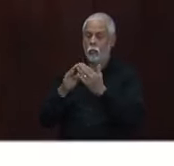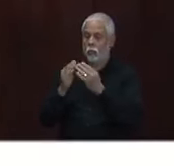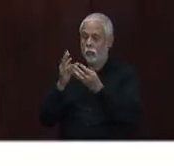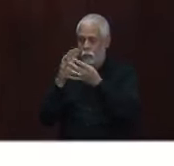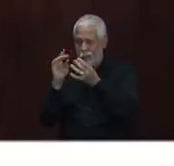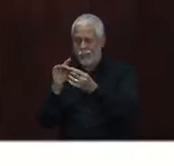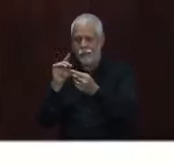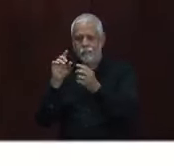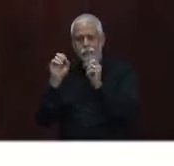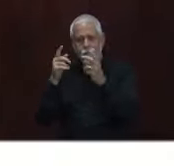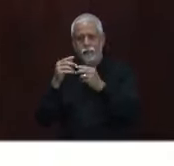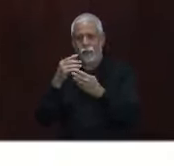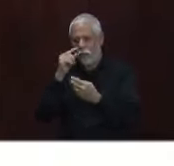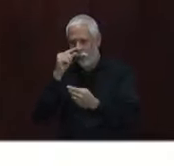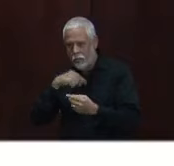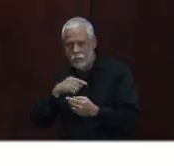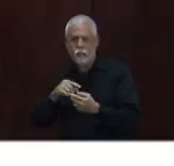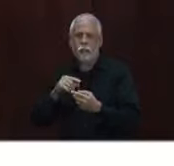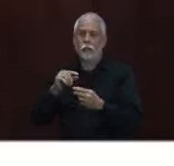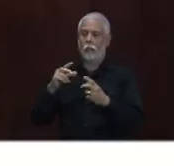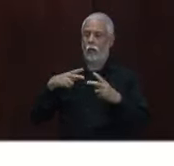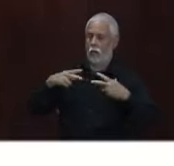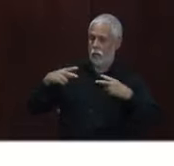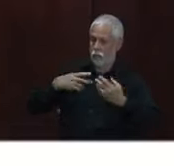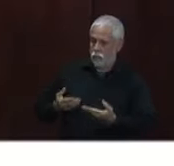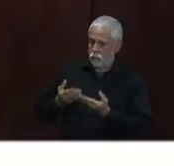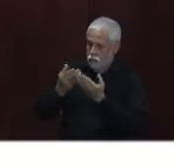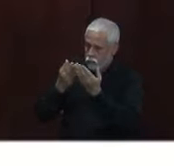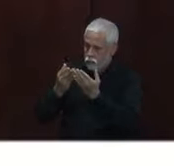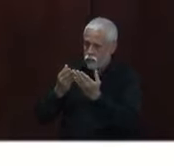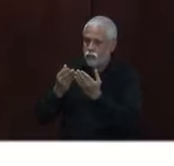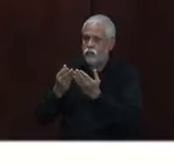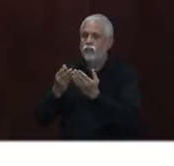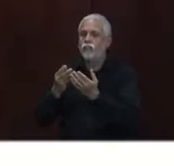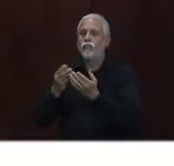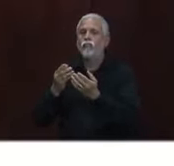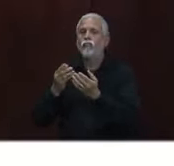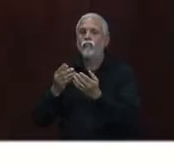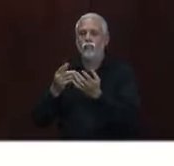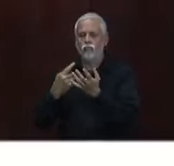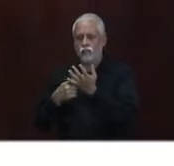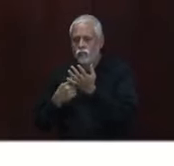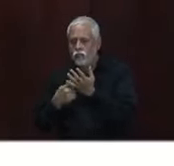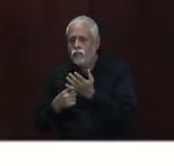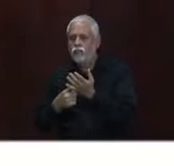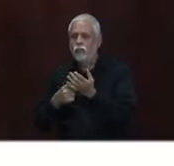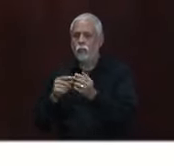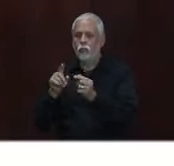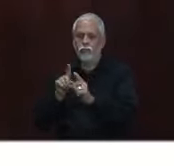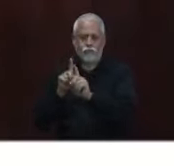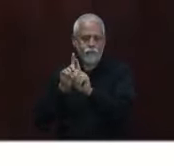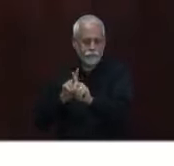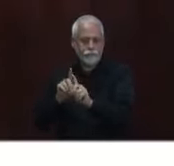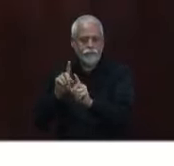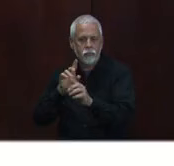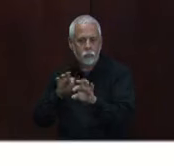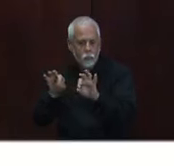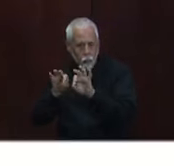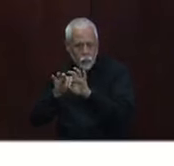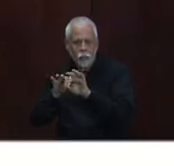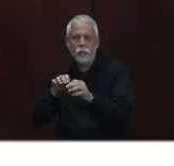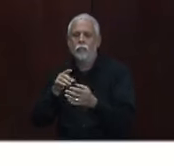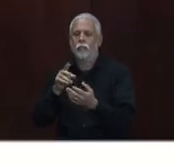regarding Thanksgiving and holiday recommendations. Continue to talk through the social distancing pieces